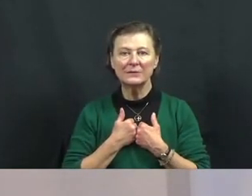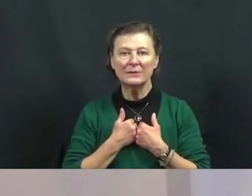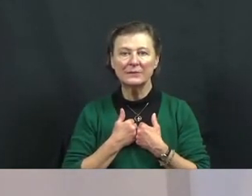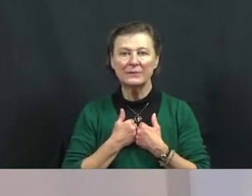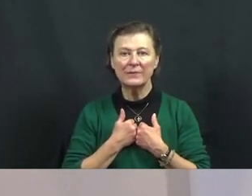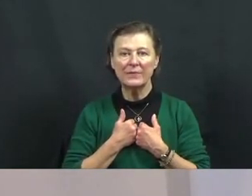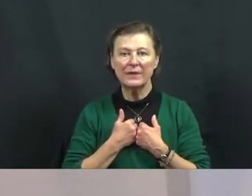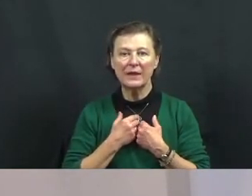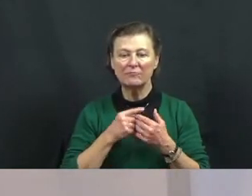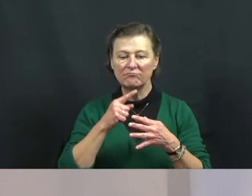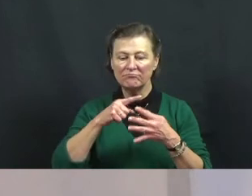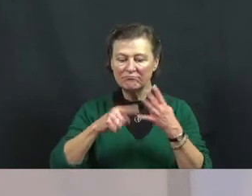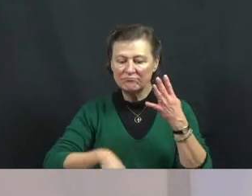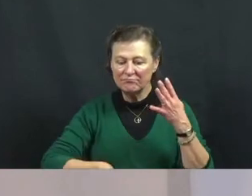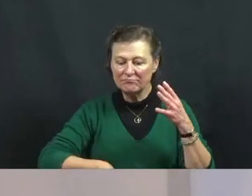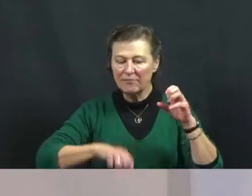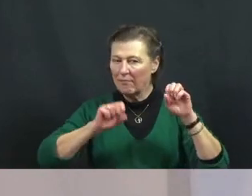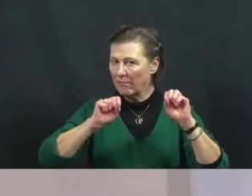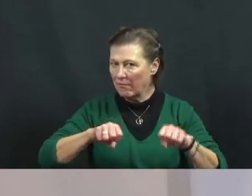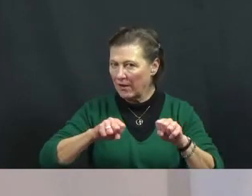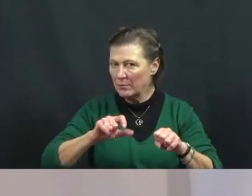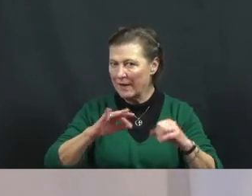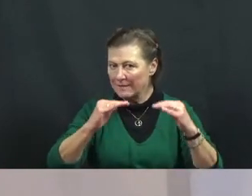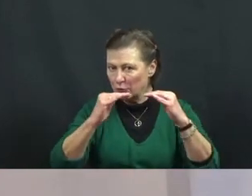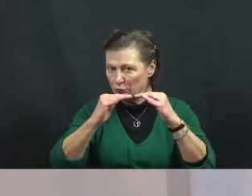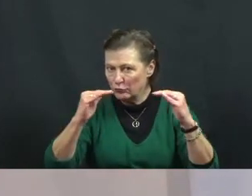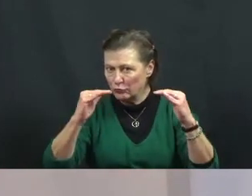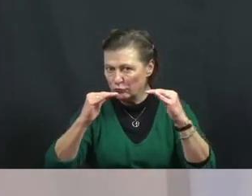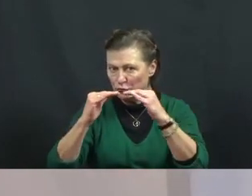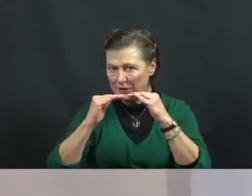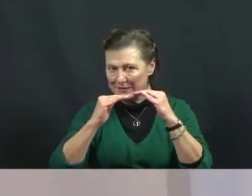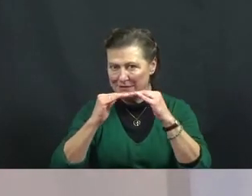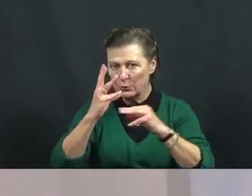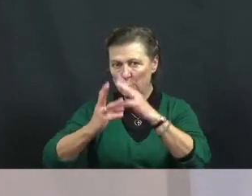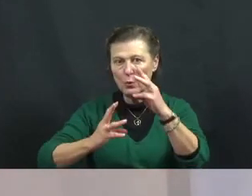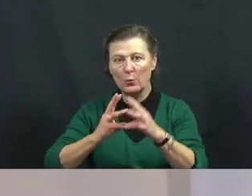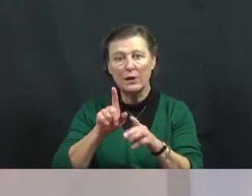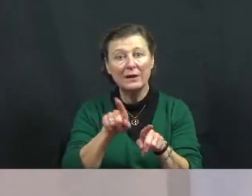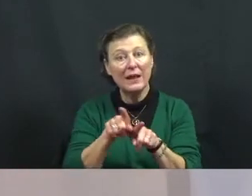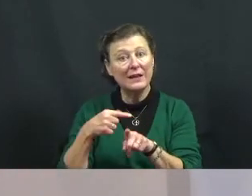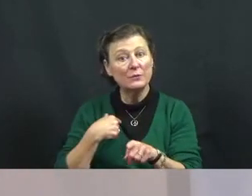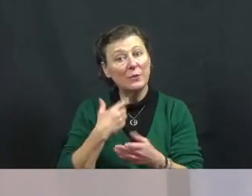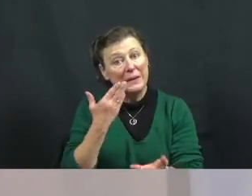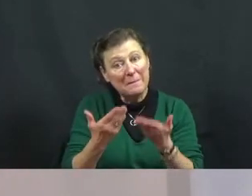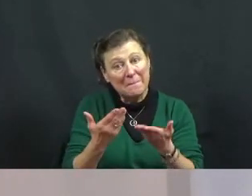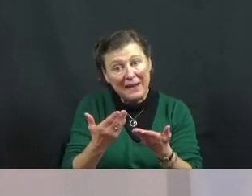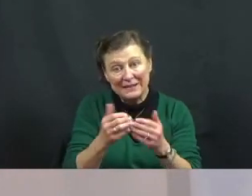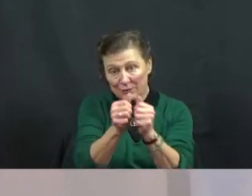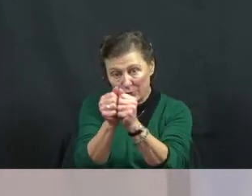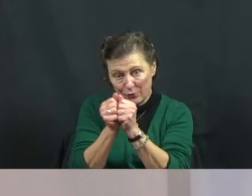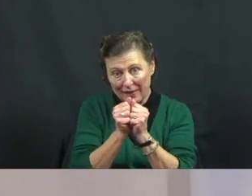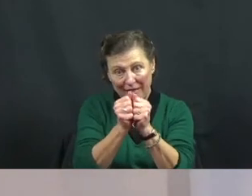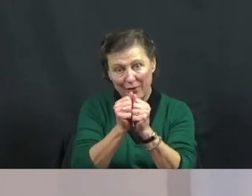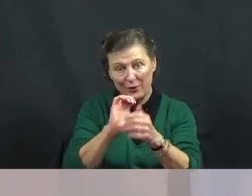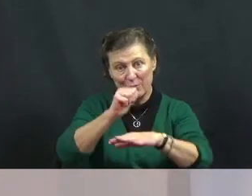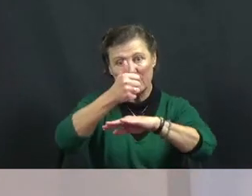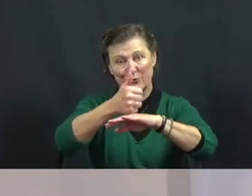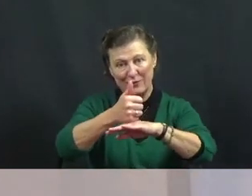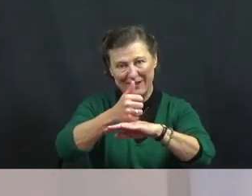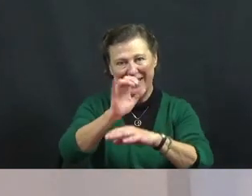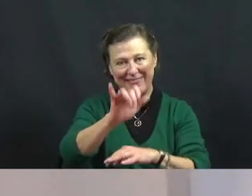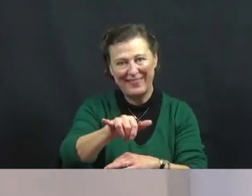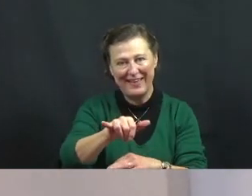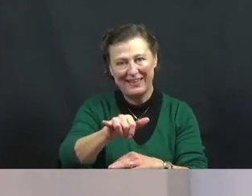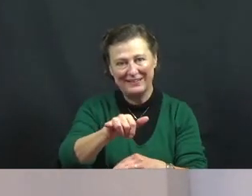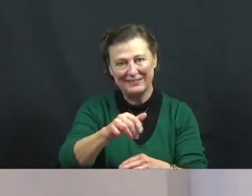the possibilities of a just world as we might together create it. Go in